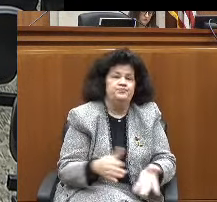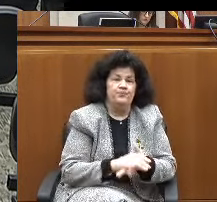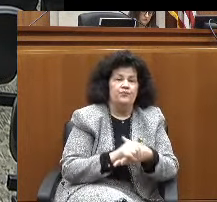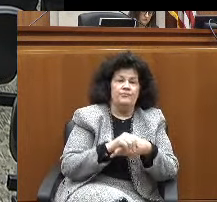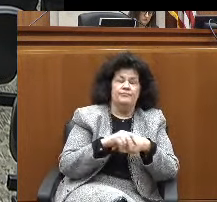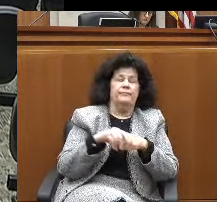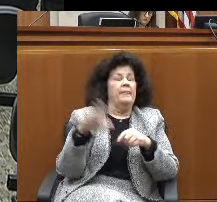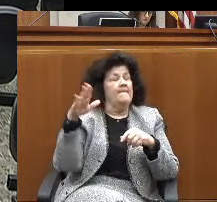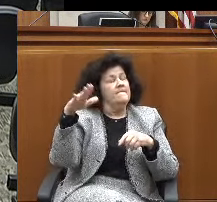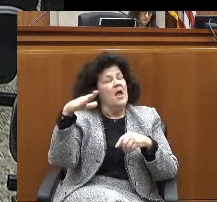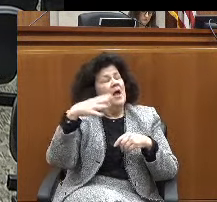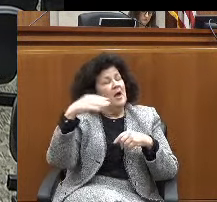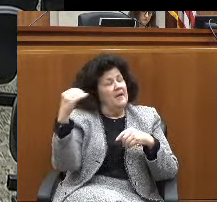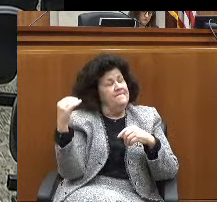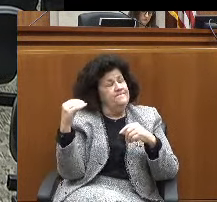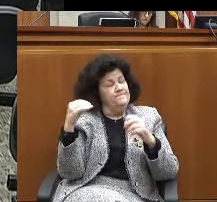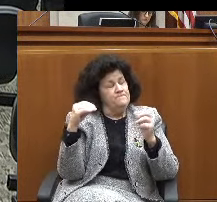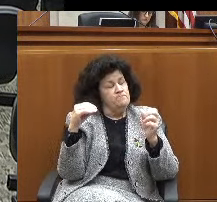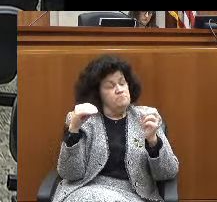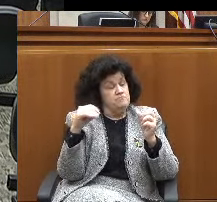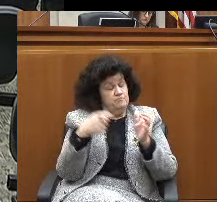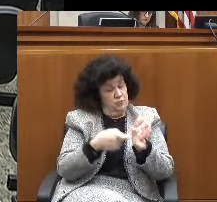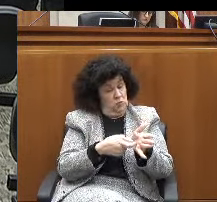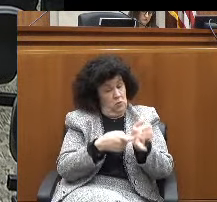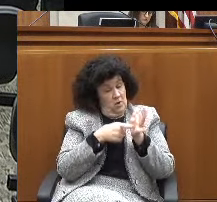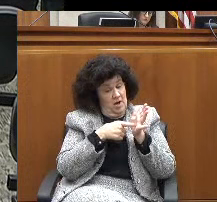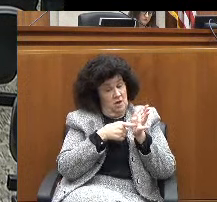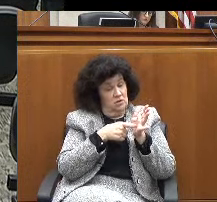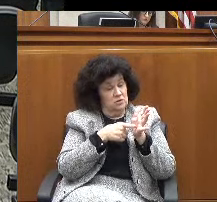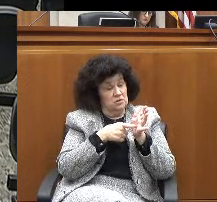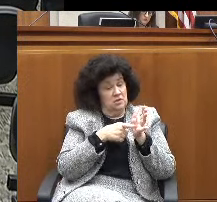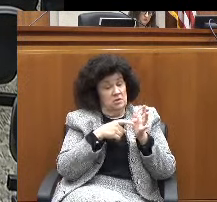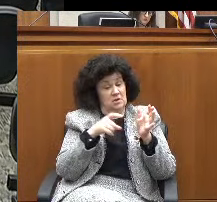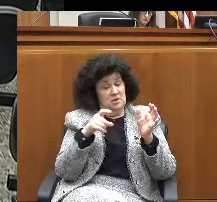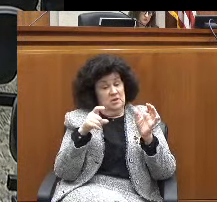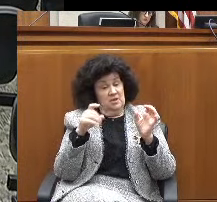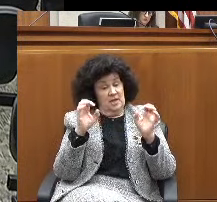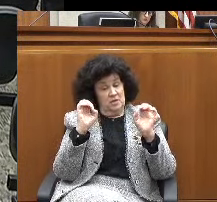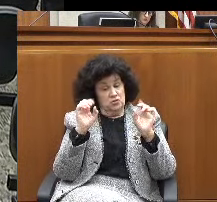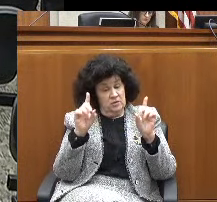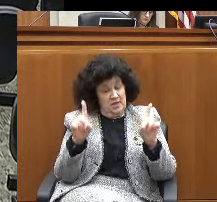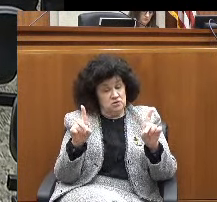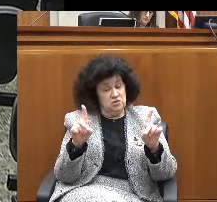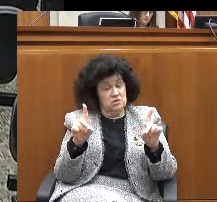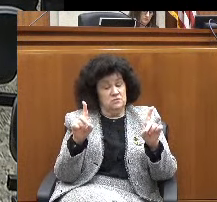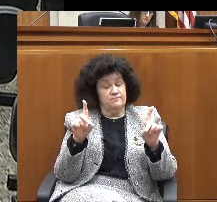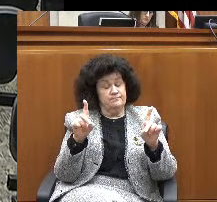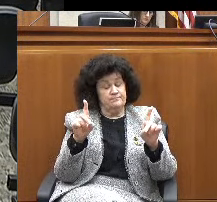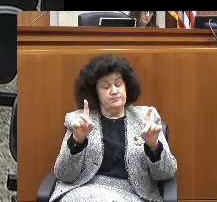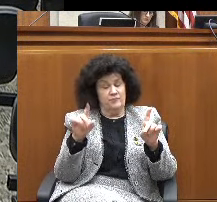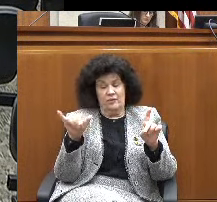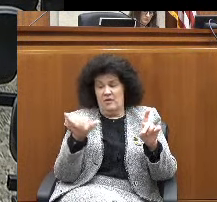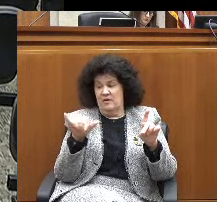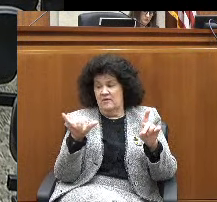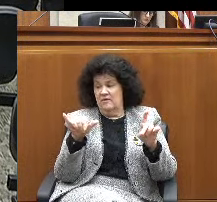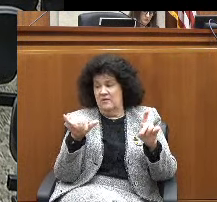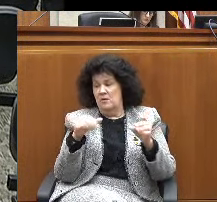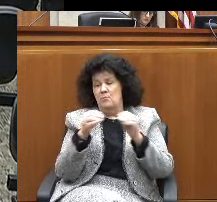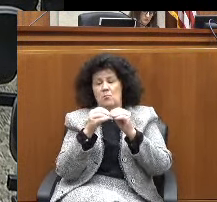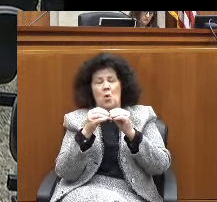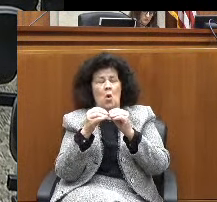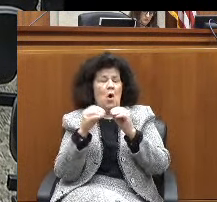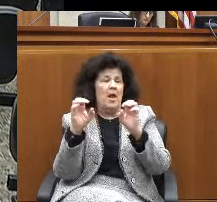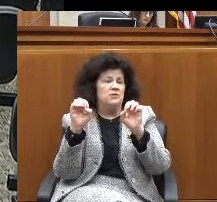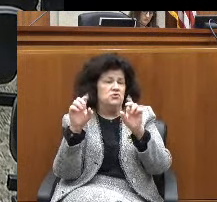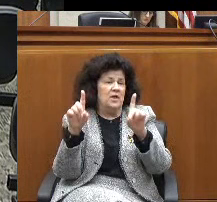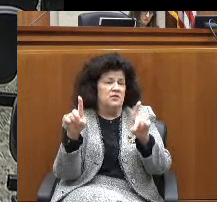So. And then are there required education, like further education as